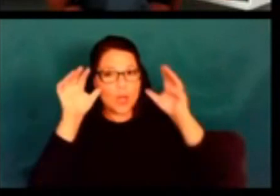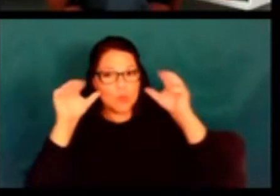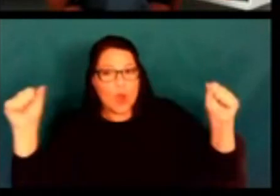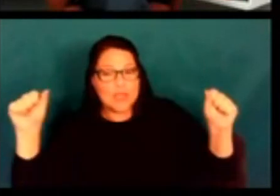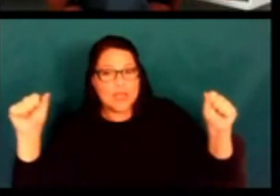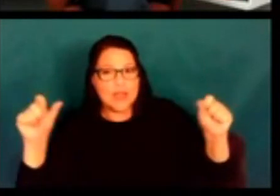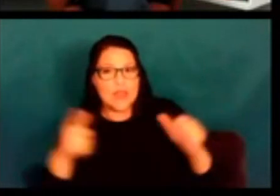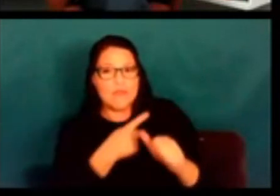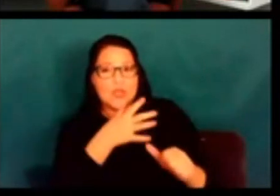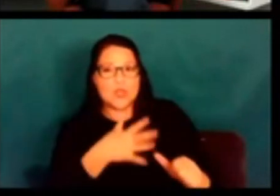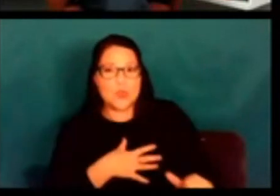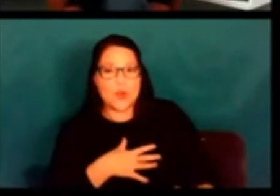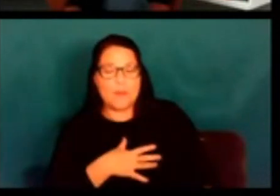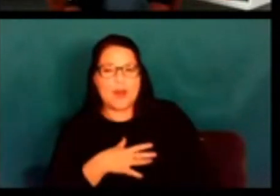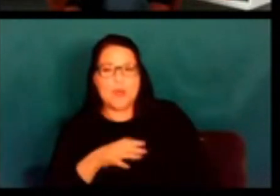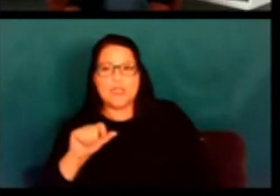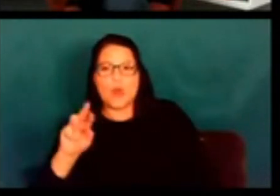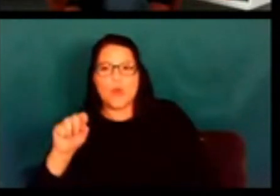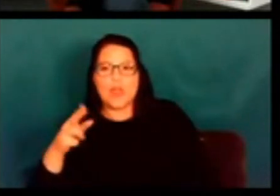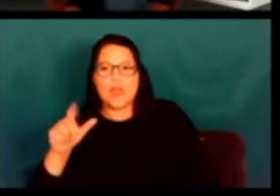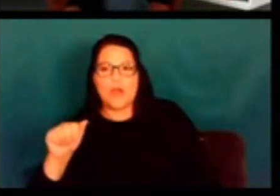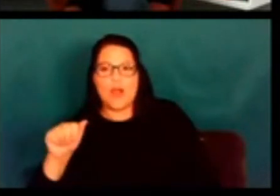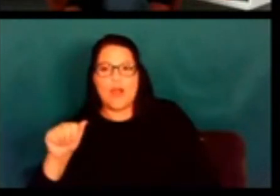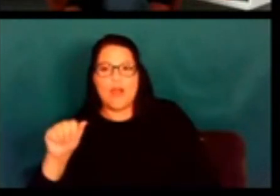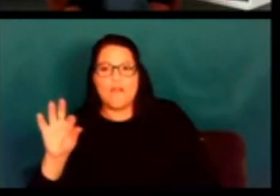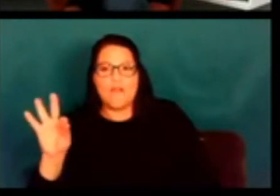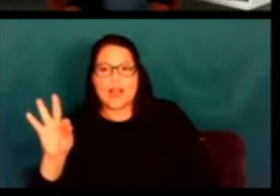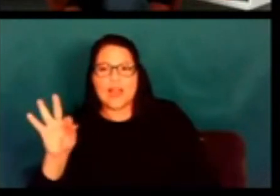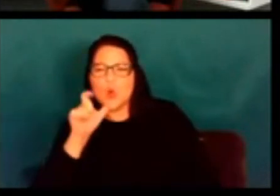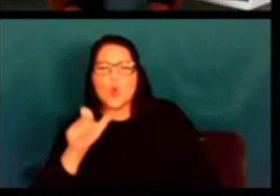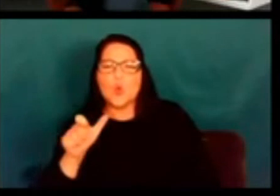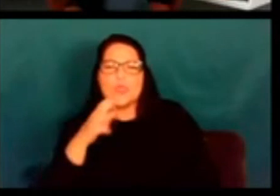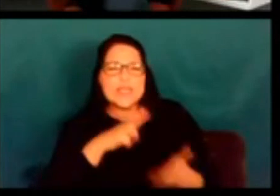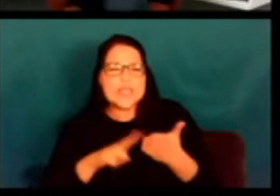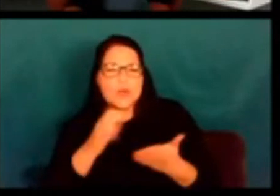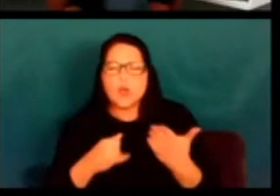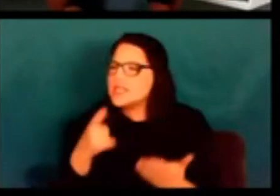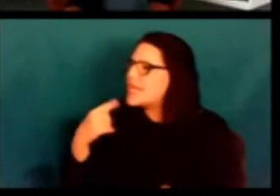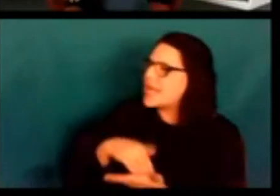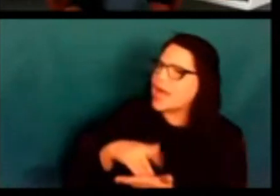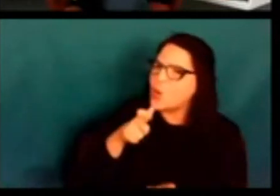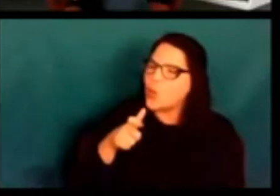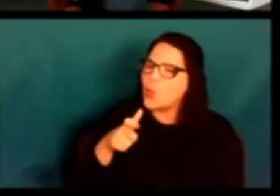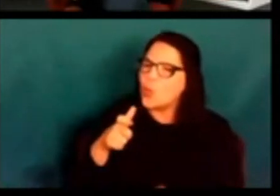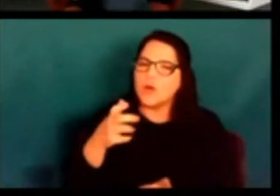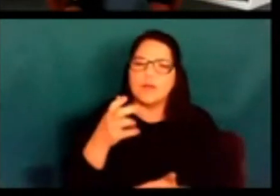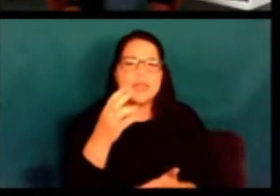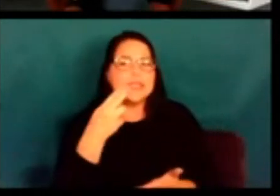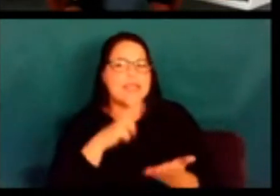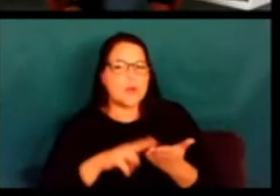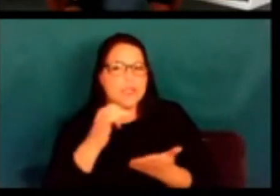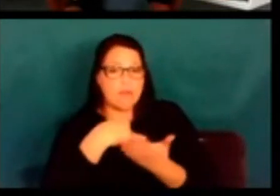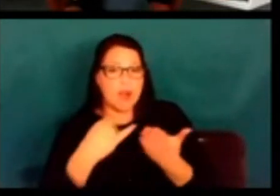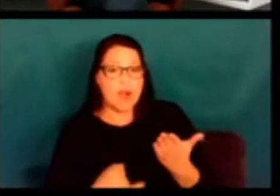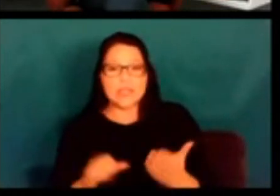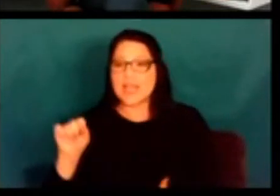because who was your Secretary of the Arts? Who was that? Say it again. Secretary of the Arts.